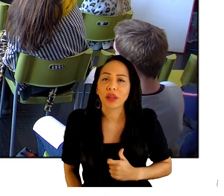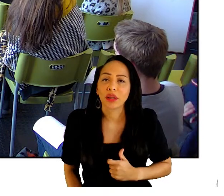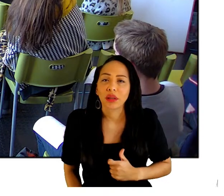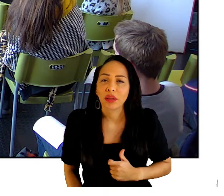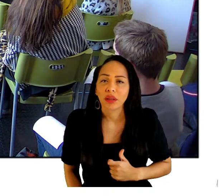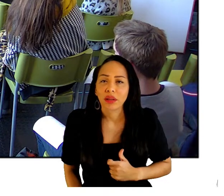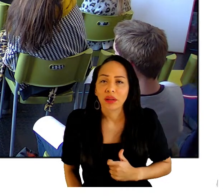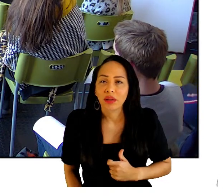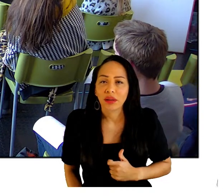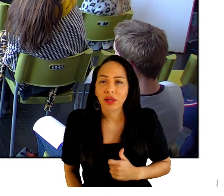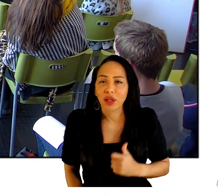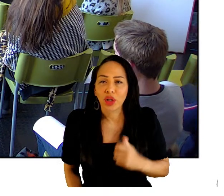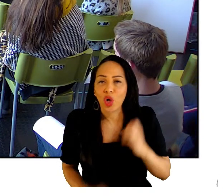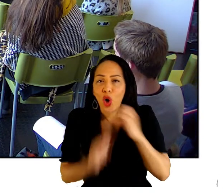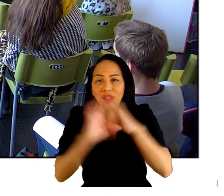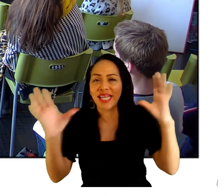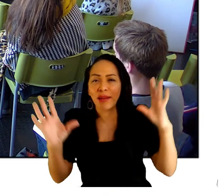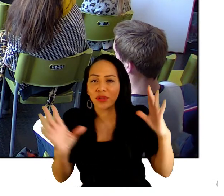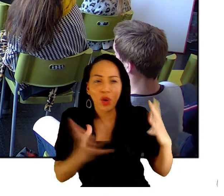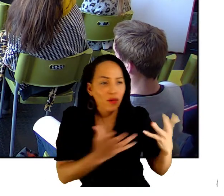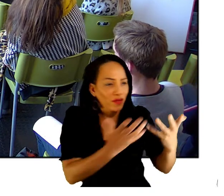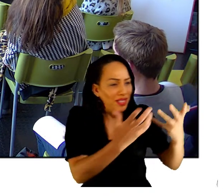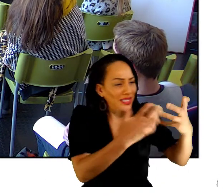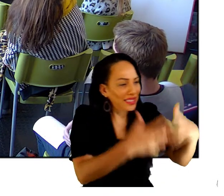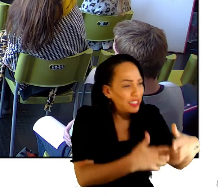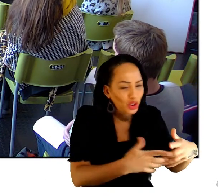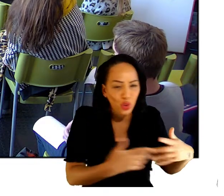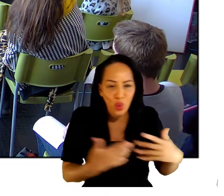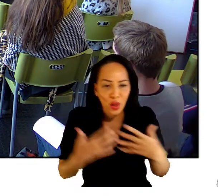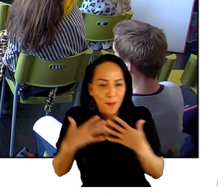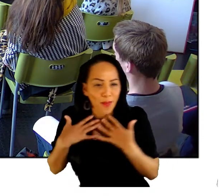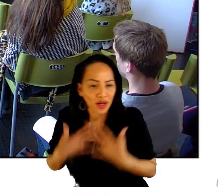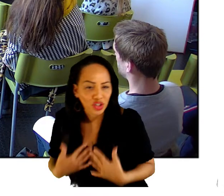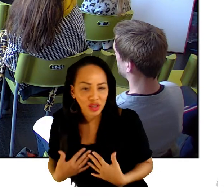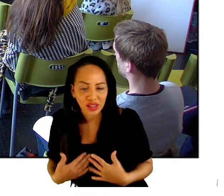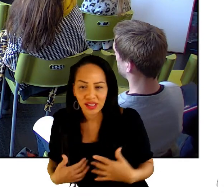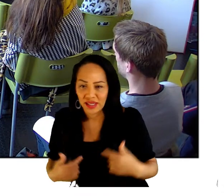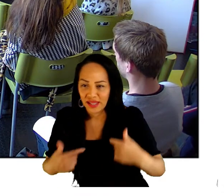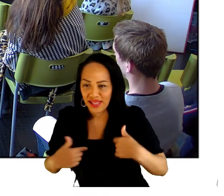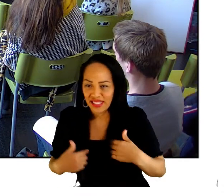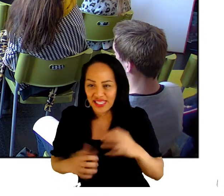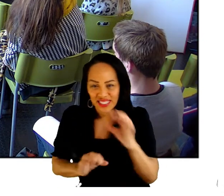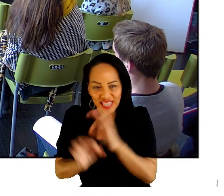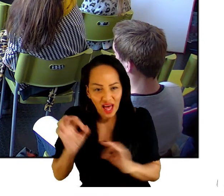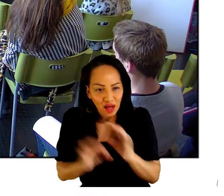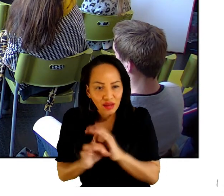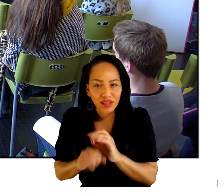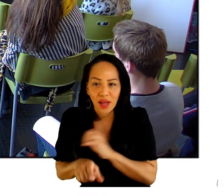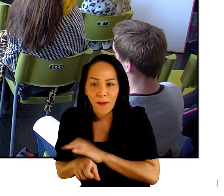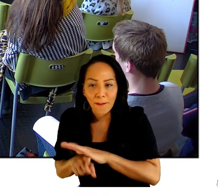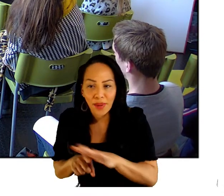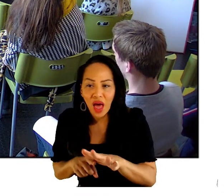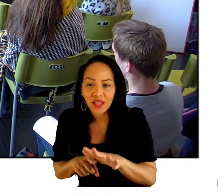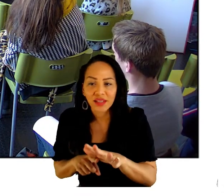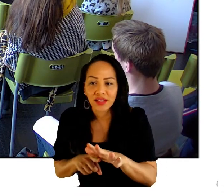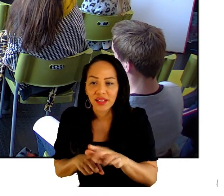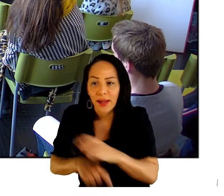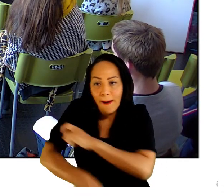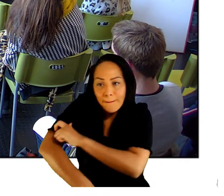is cells and blood and bones, but it's never. The reality is not like that.